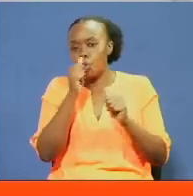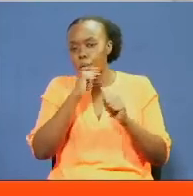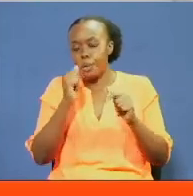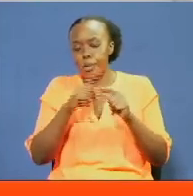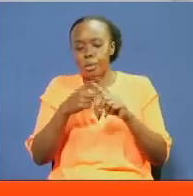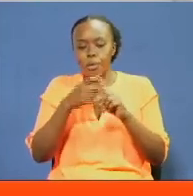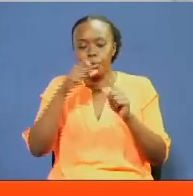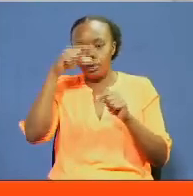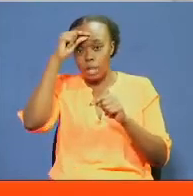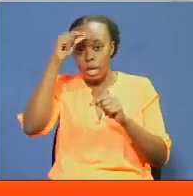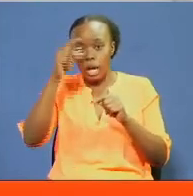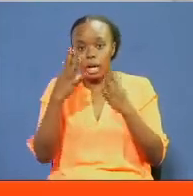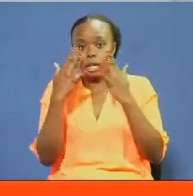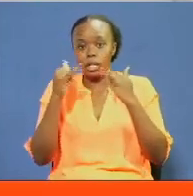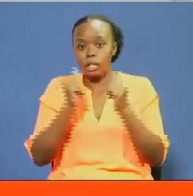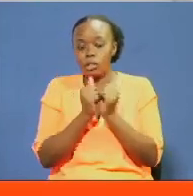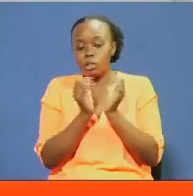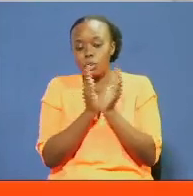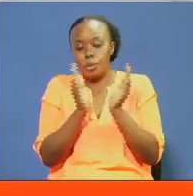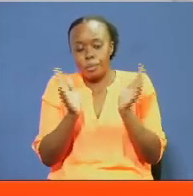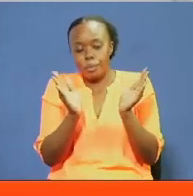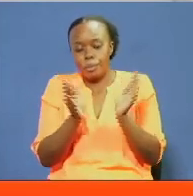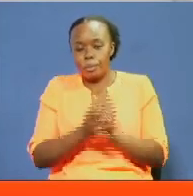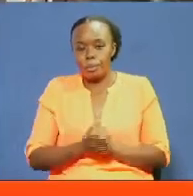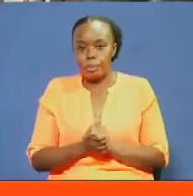the government to inoculate the public.